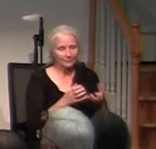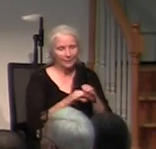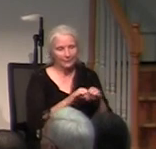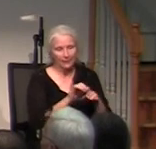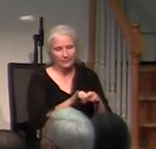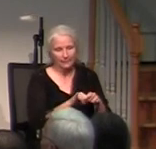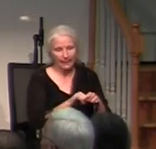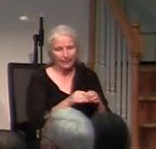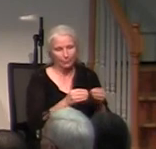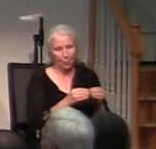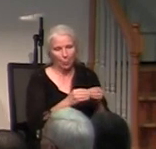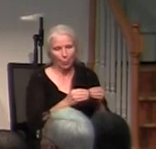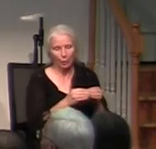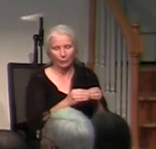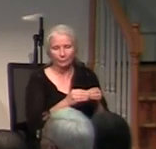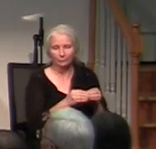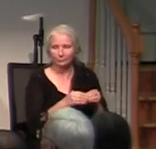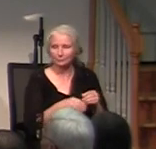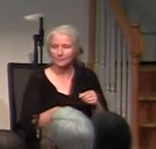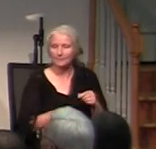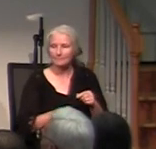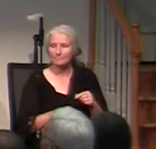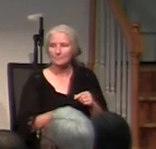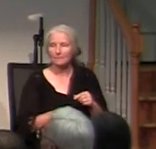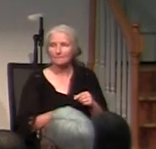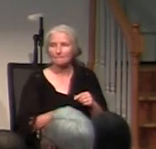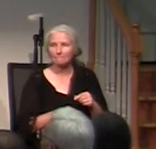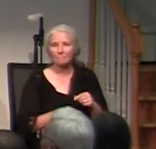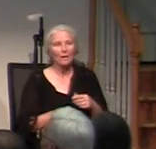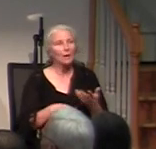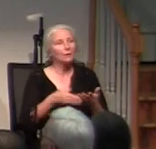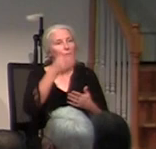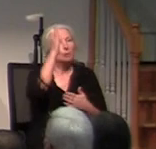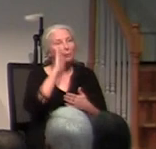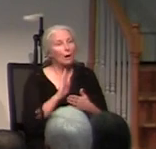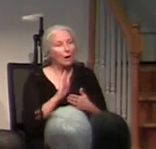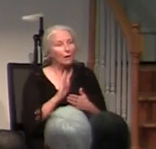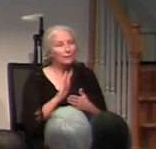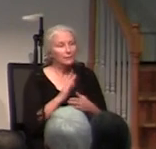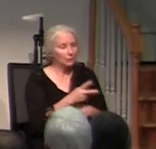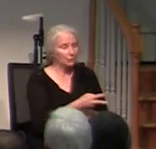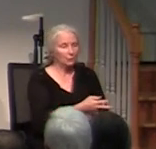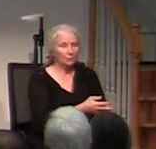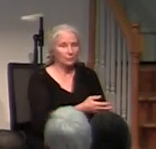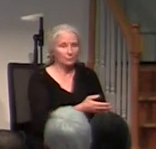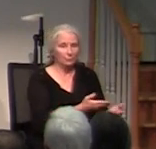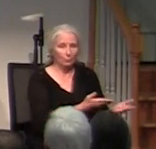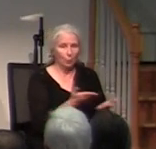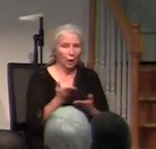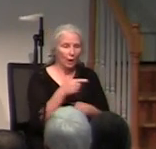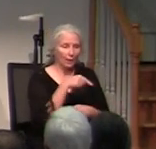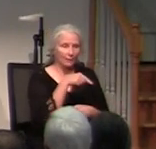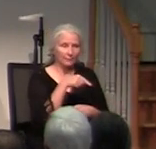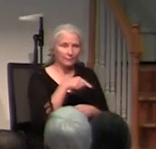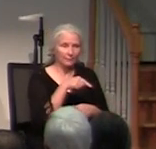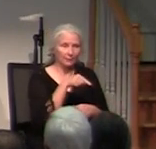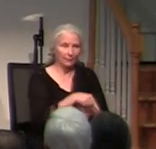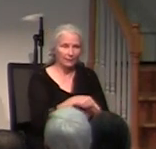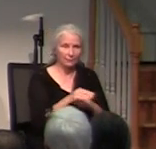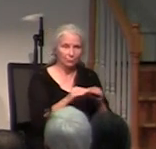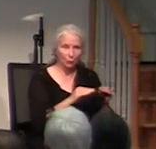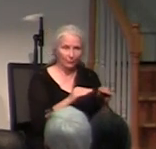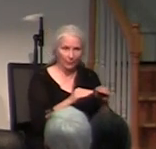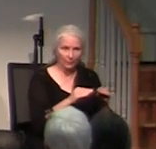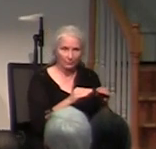God had raised up this movement from nothing to be and prepared it to be his bride. This controversy in 1888 was fundamentally over righteousness